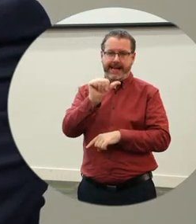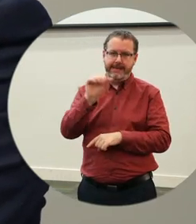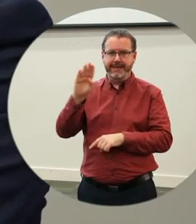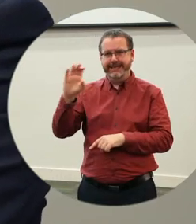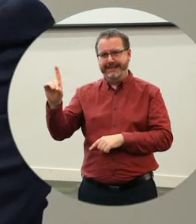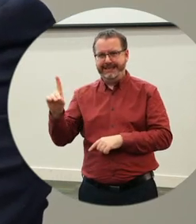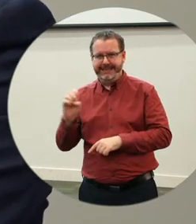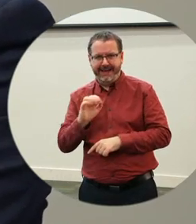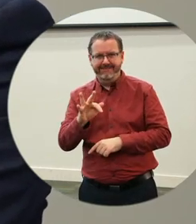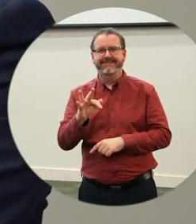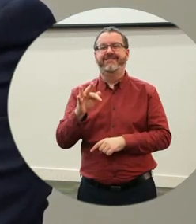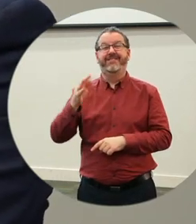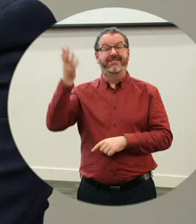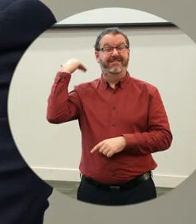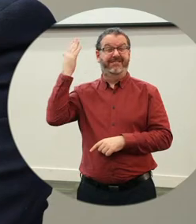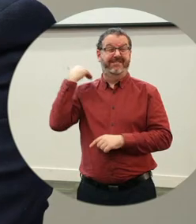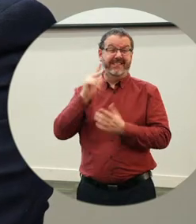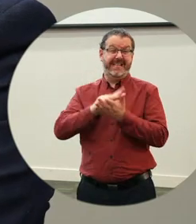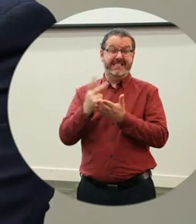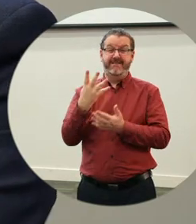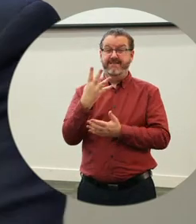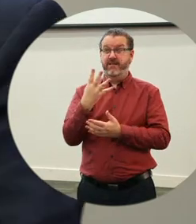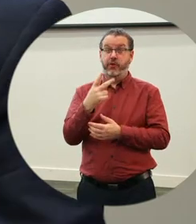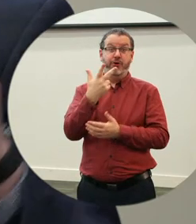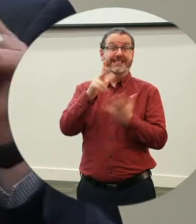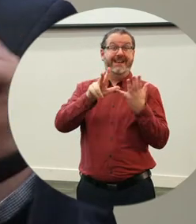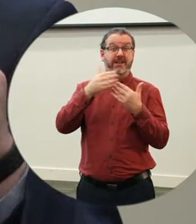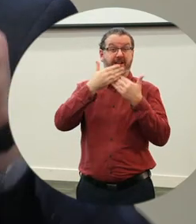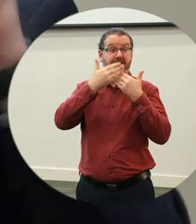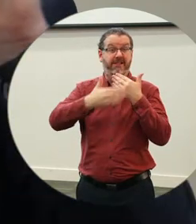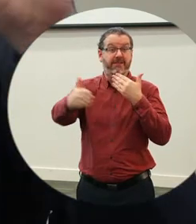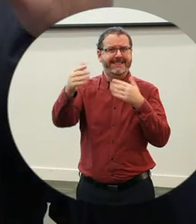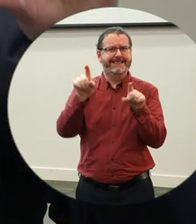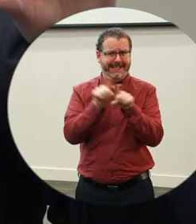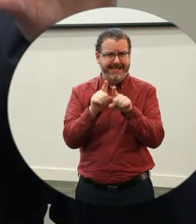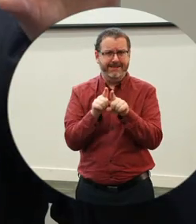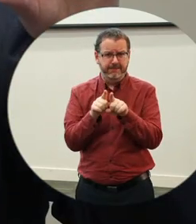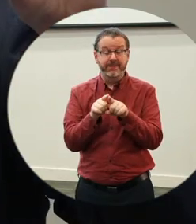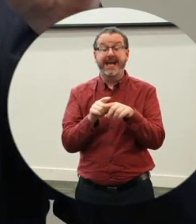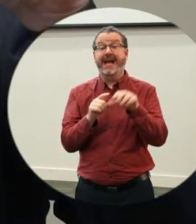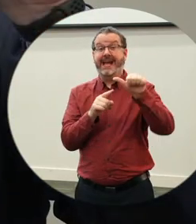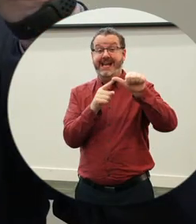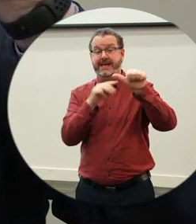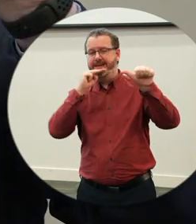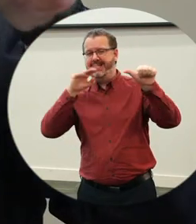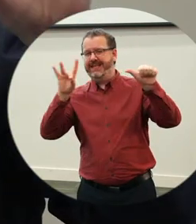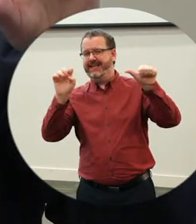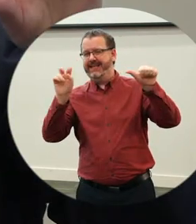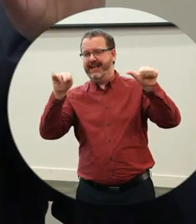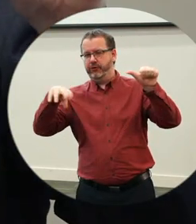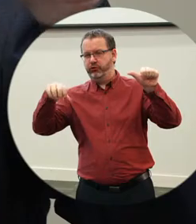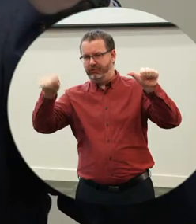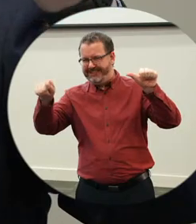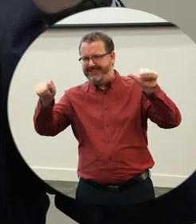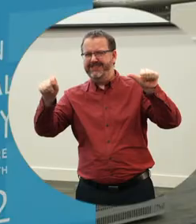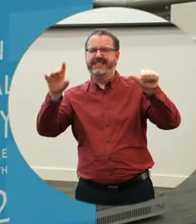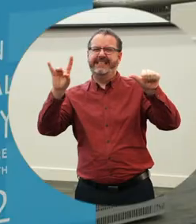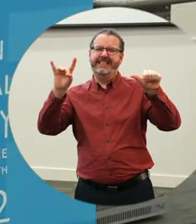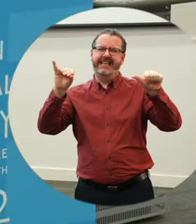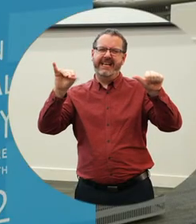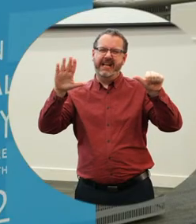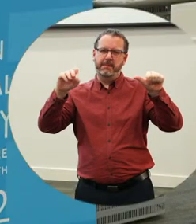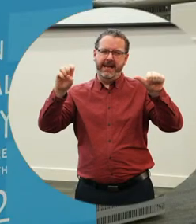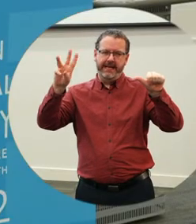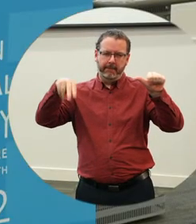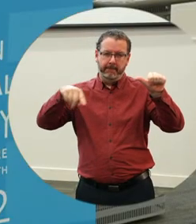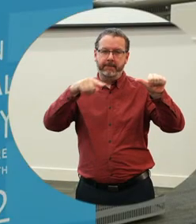DMP had from 1837. The A is Kevin Street, Kilmainham, made famous